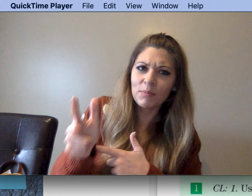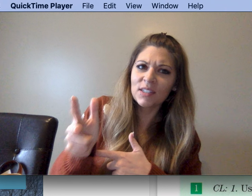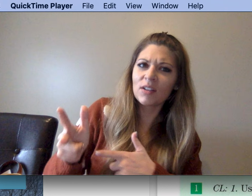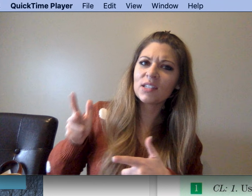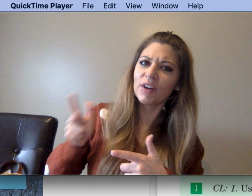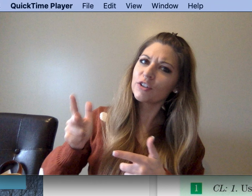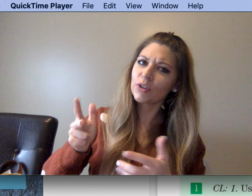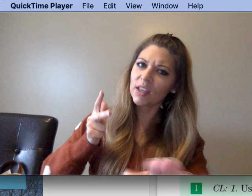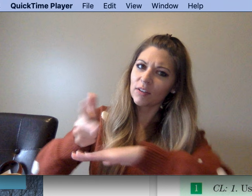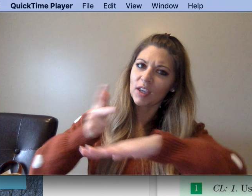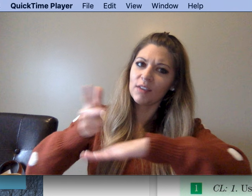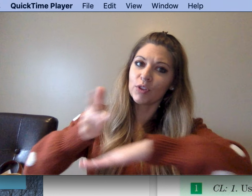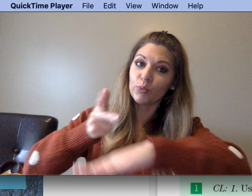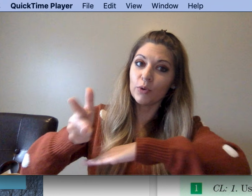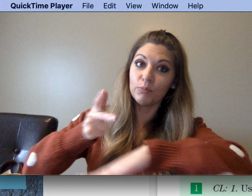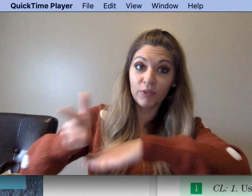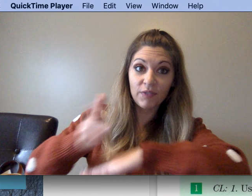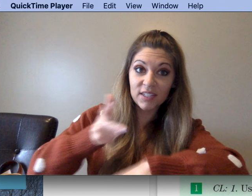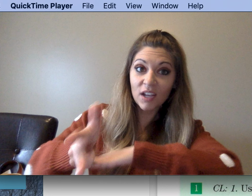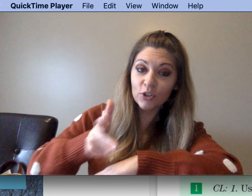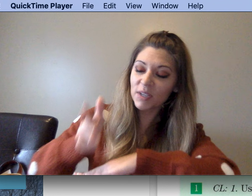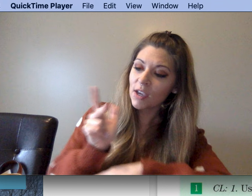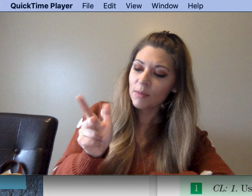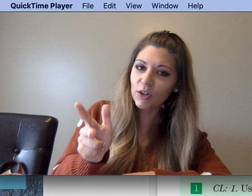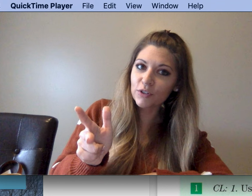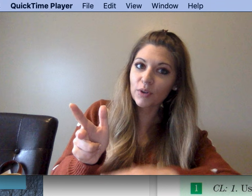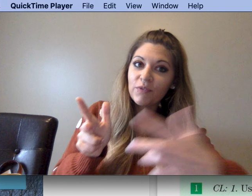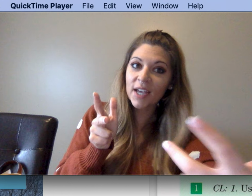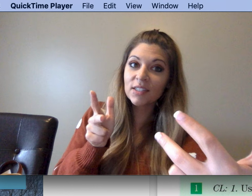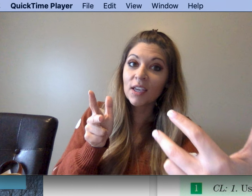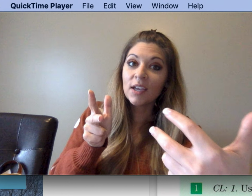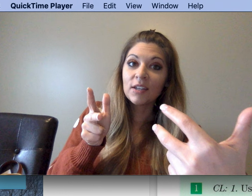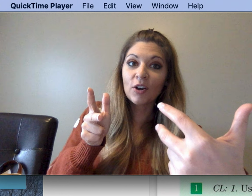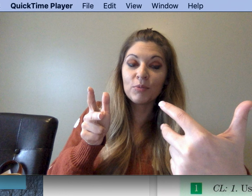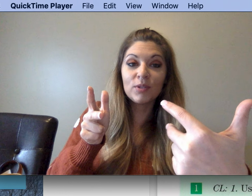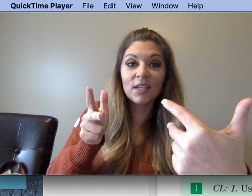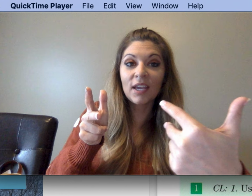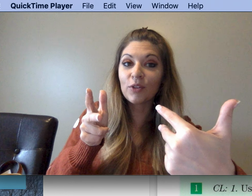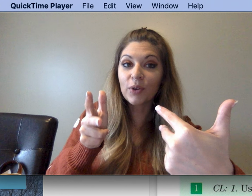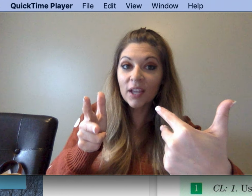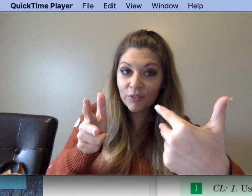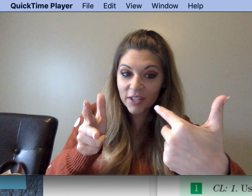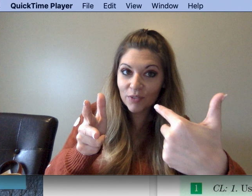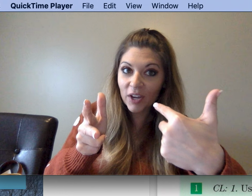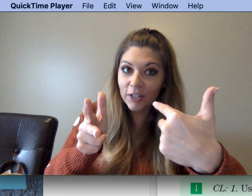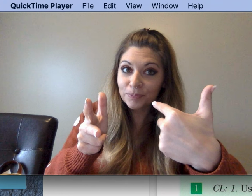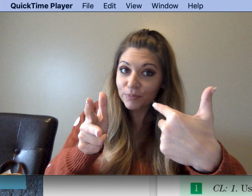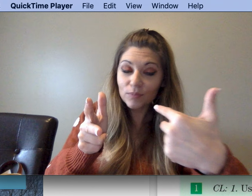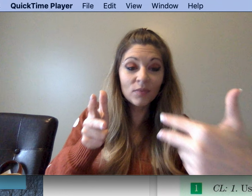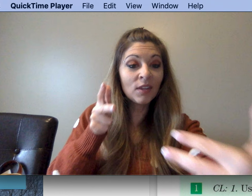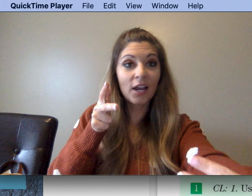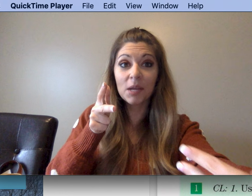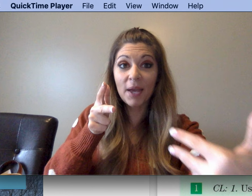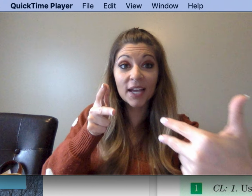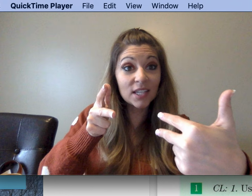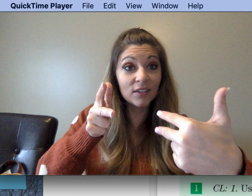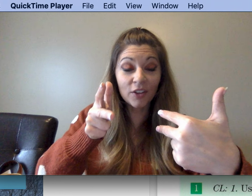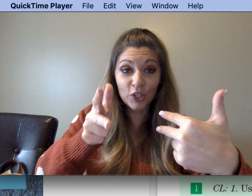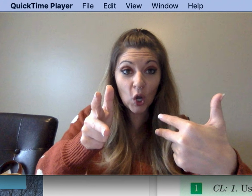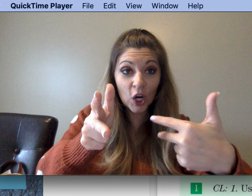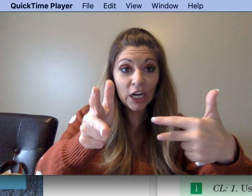using my semantic classifier showing that like even the road moving fast under me, my car's going fast. Now I'm using a locative classifier. I